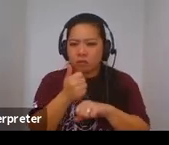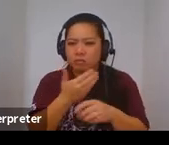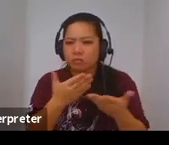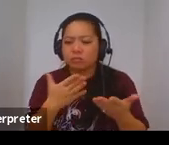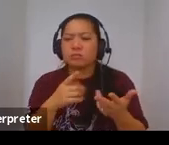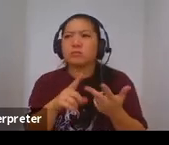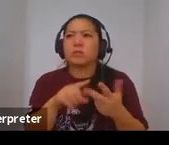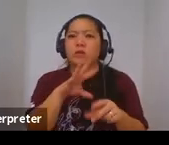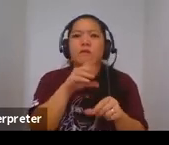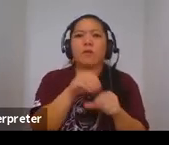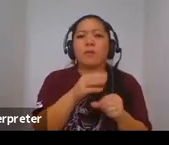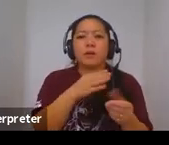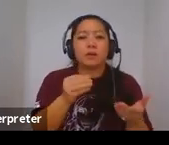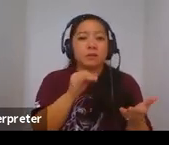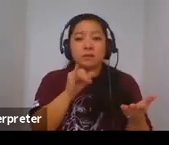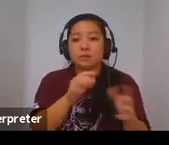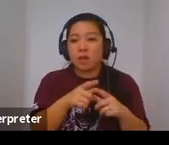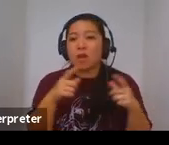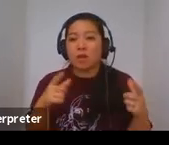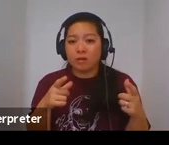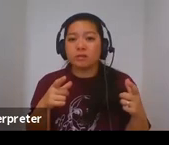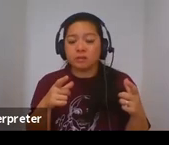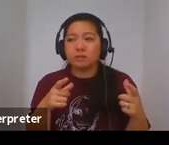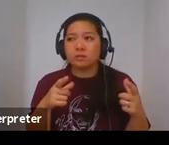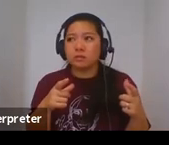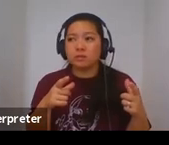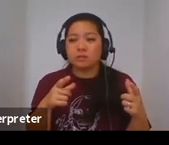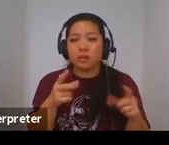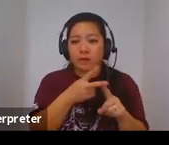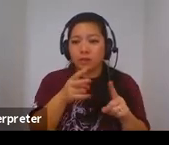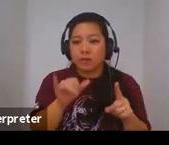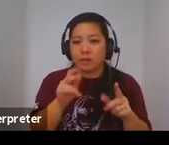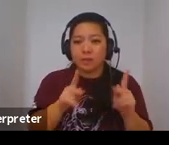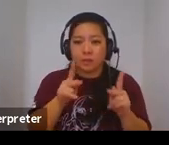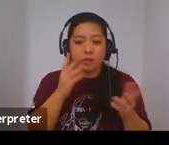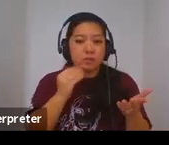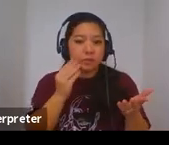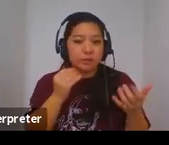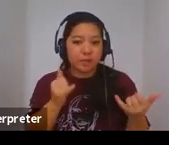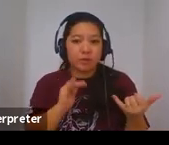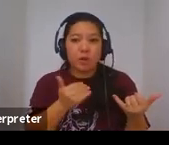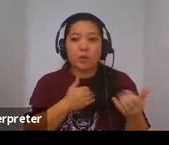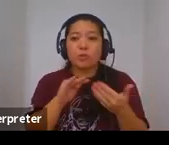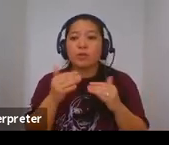And it is a large chunk of the violence that people are experiencing in our